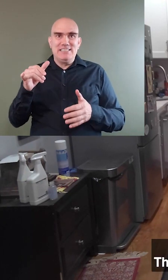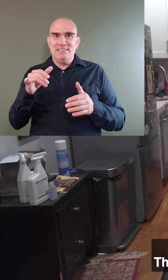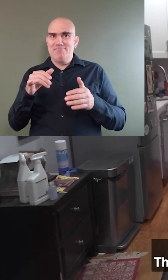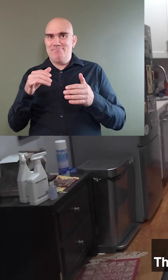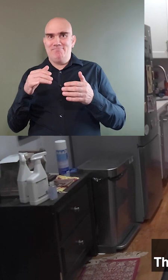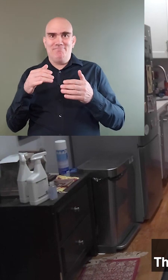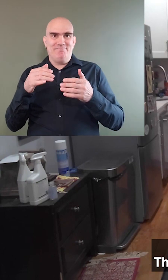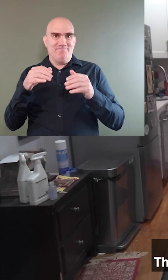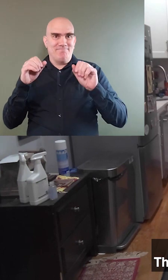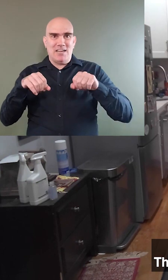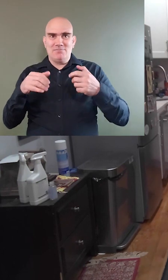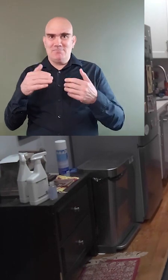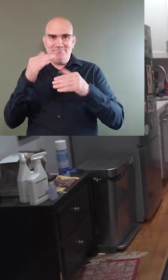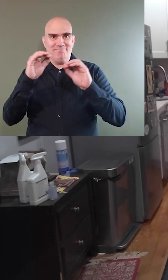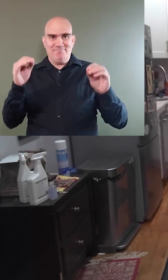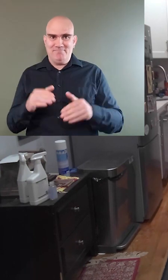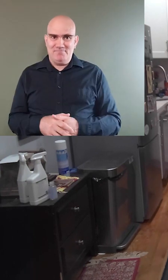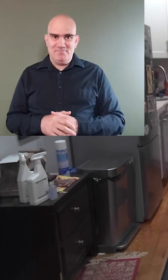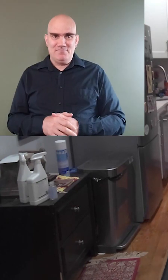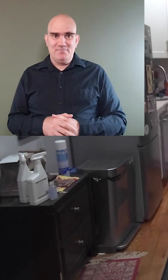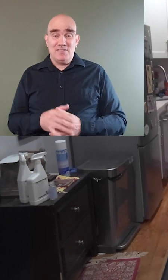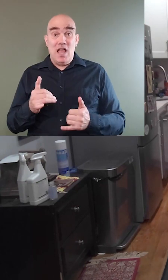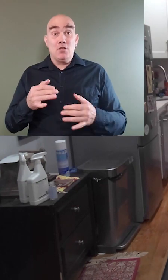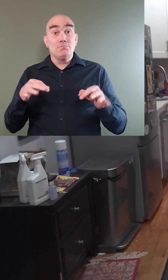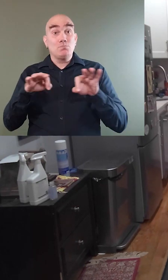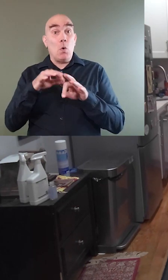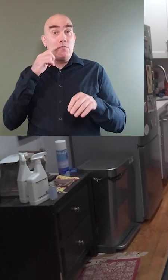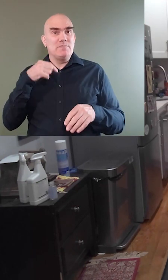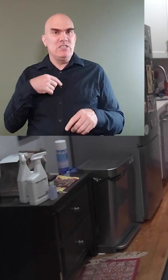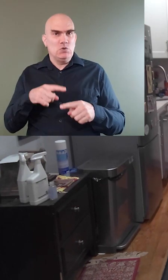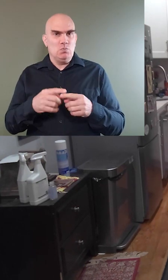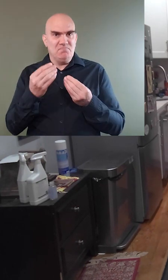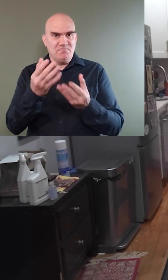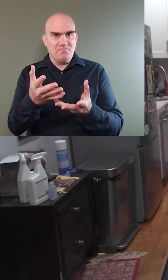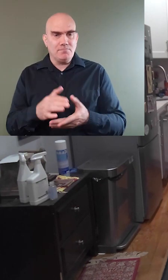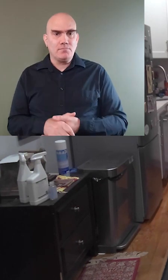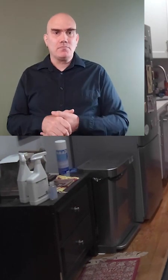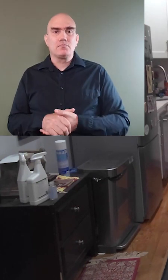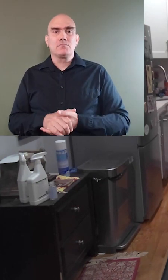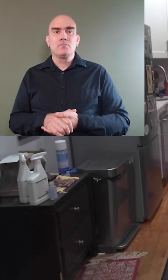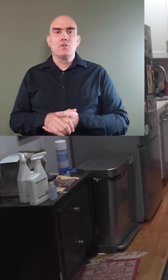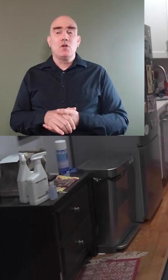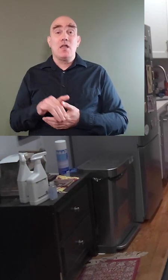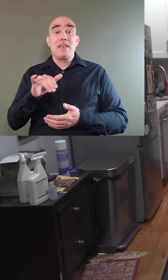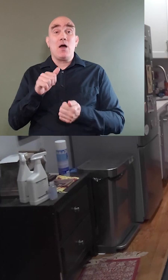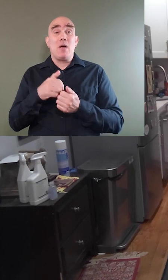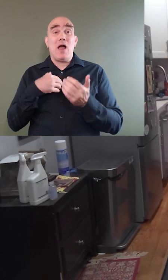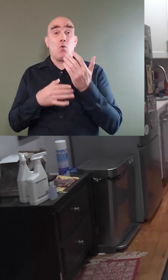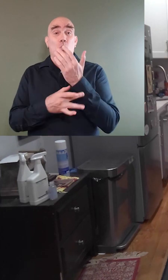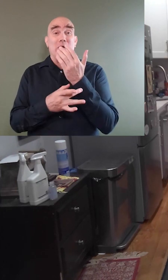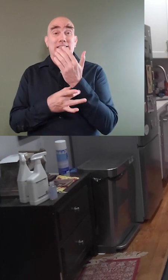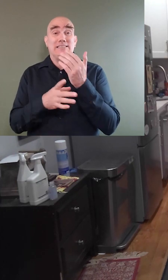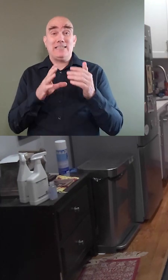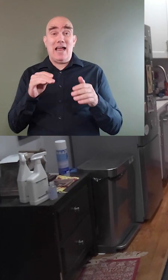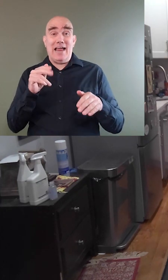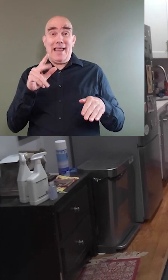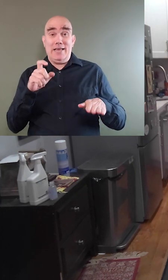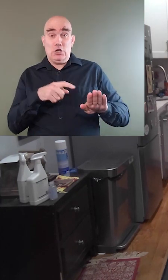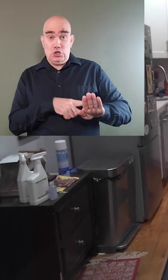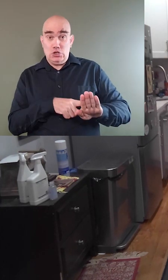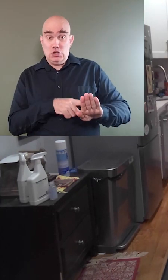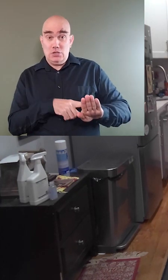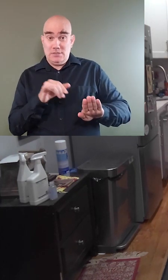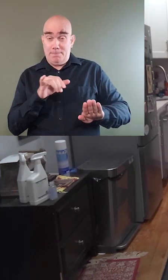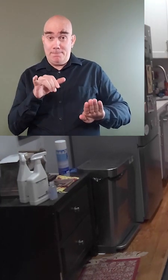infinite possibilities. Now, this is important for me to mention. Just like with